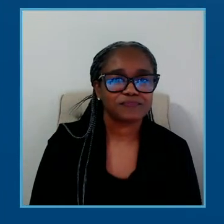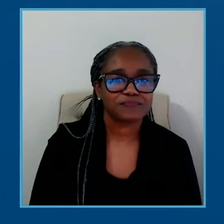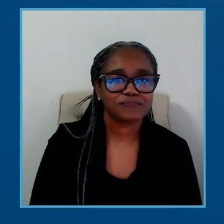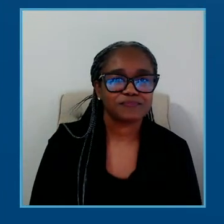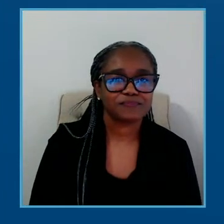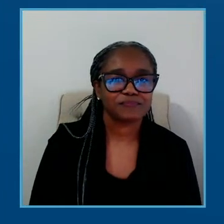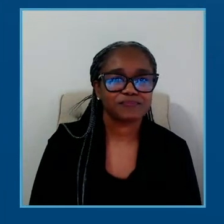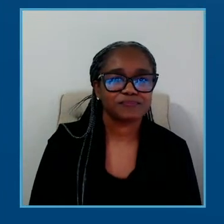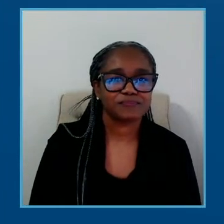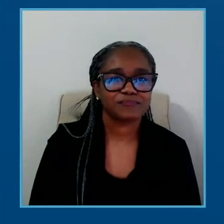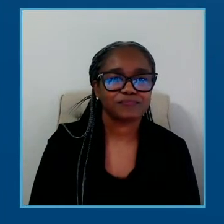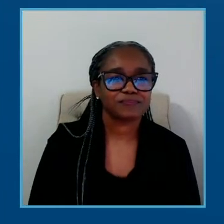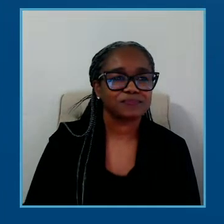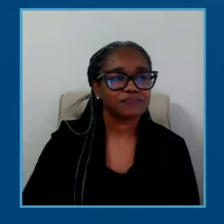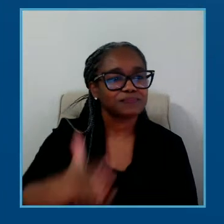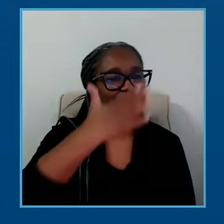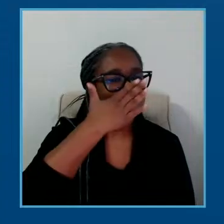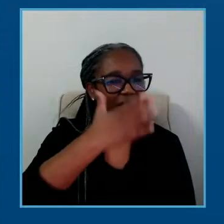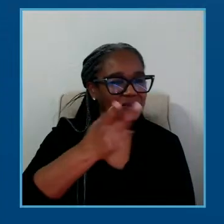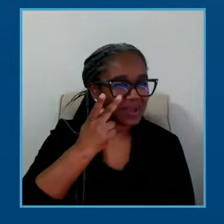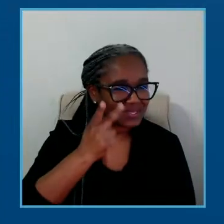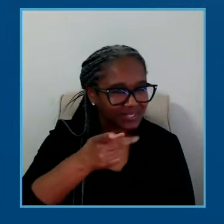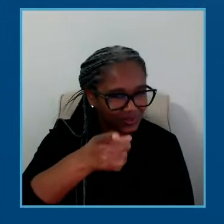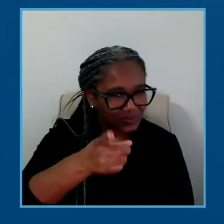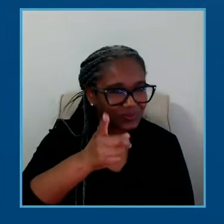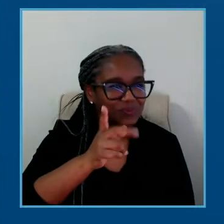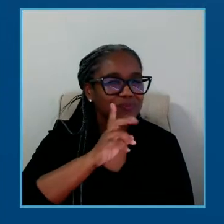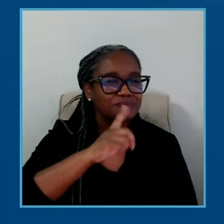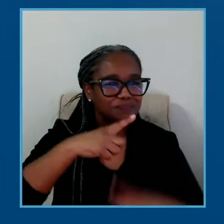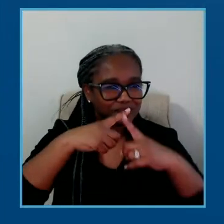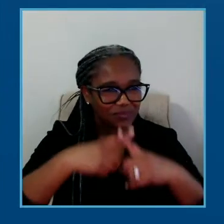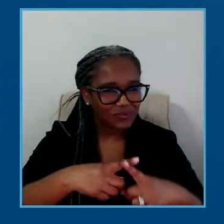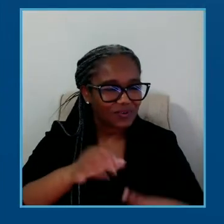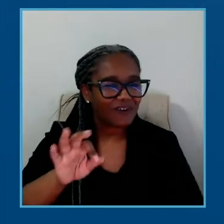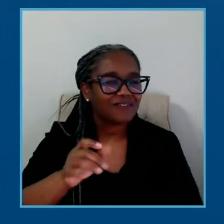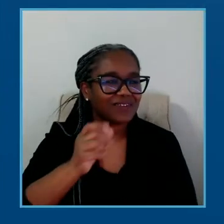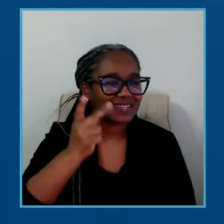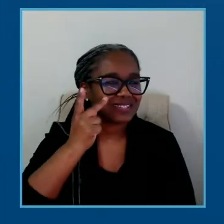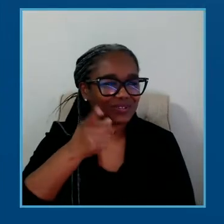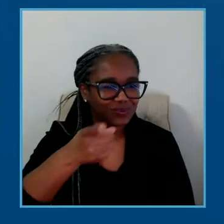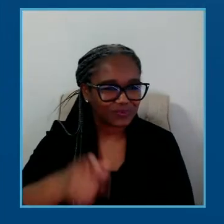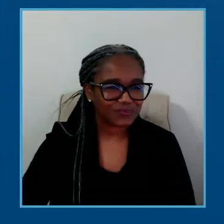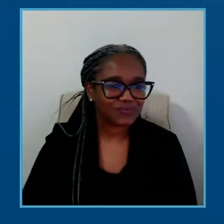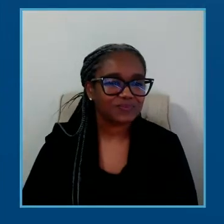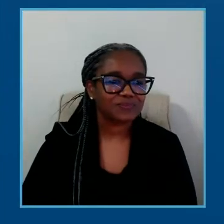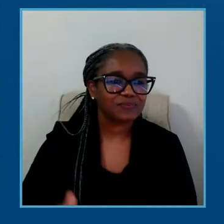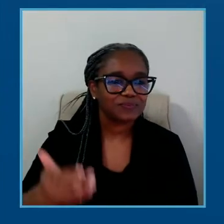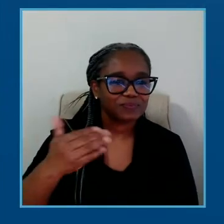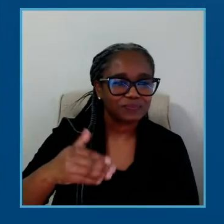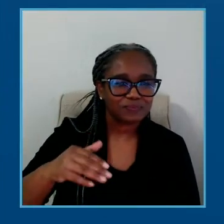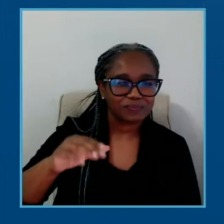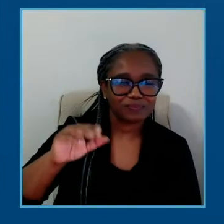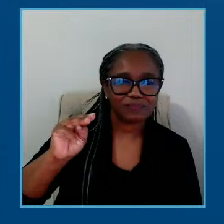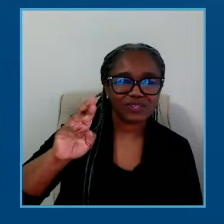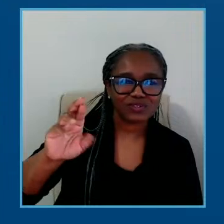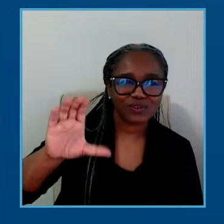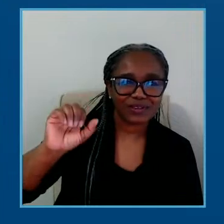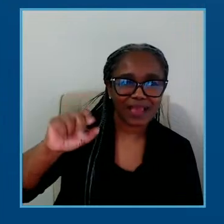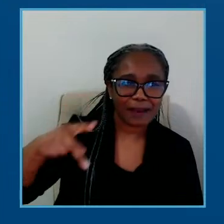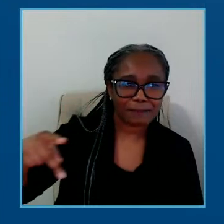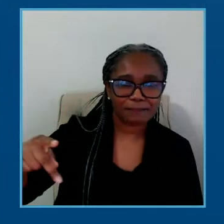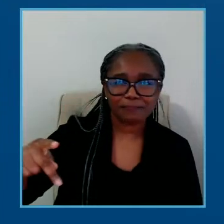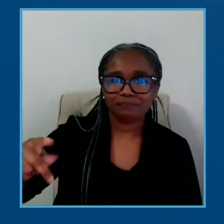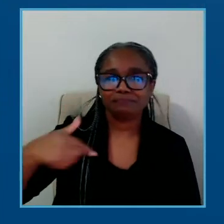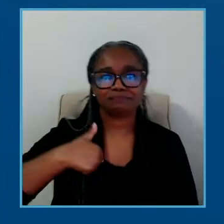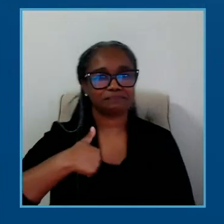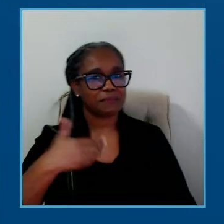Thank you. I can see you and you're unmuted. Mr. Knapp? I'm sorry, Cap? I'm here. Thank you.